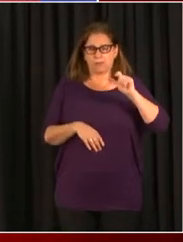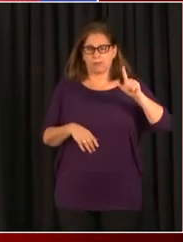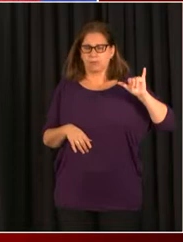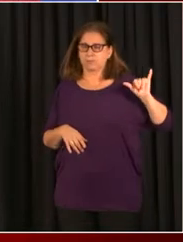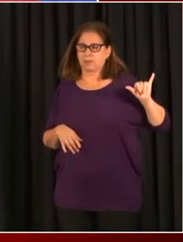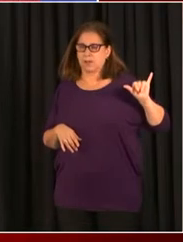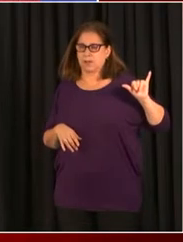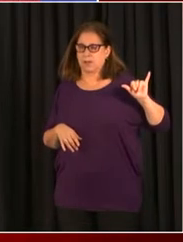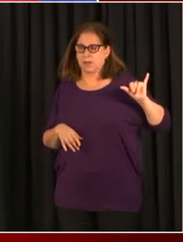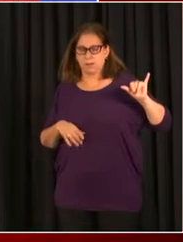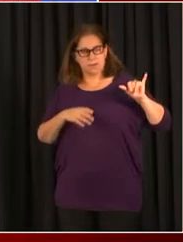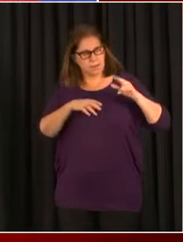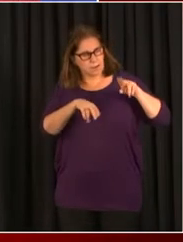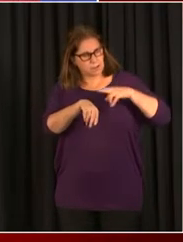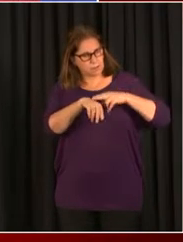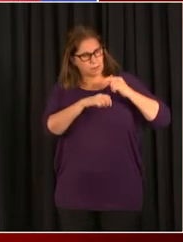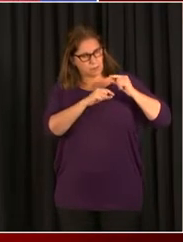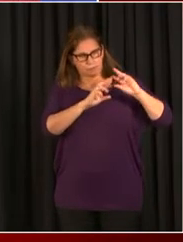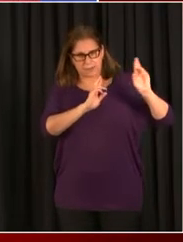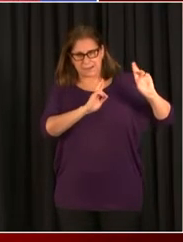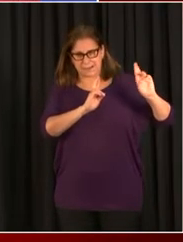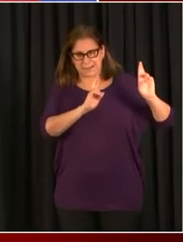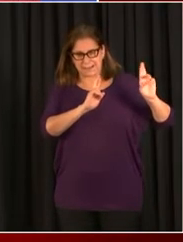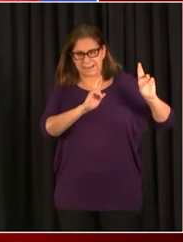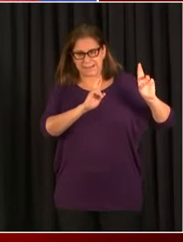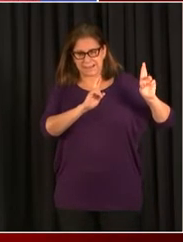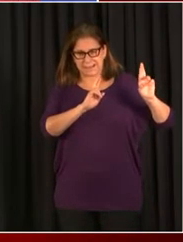us with traffic control.